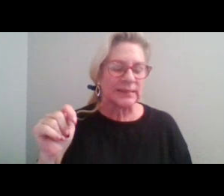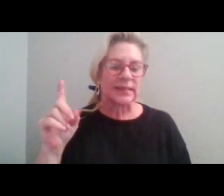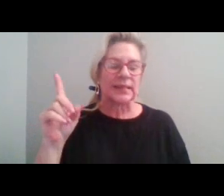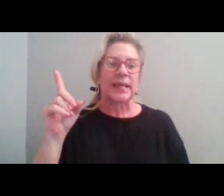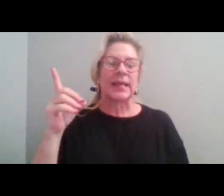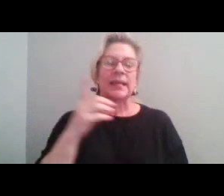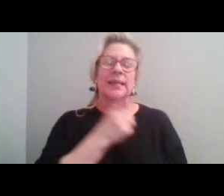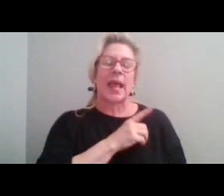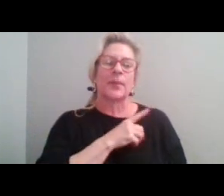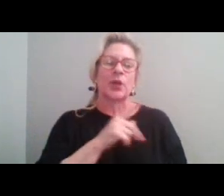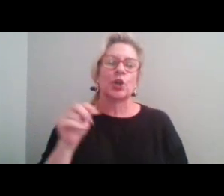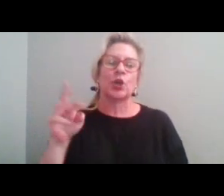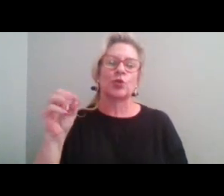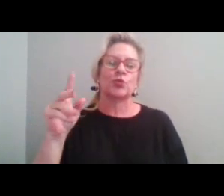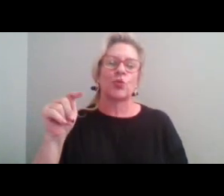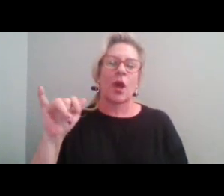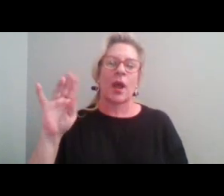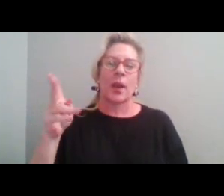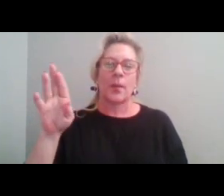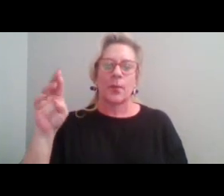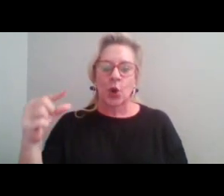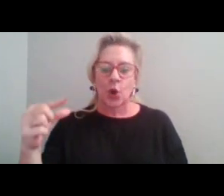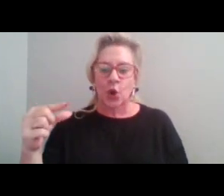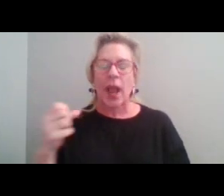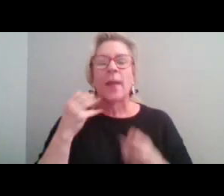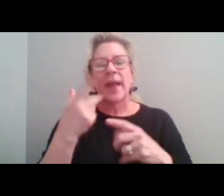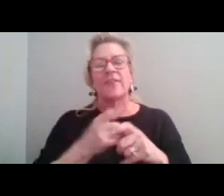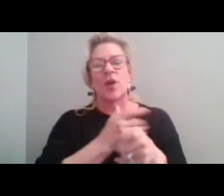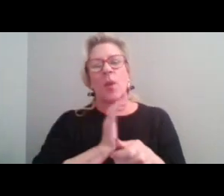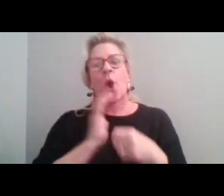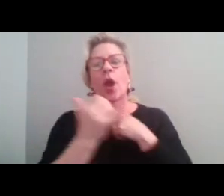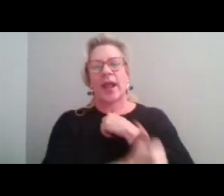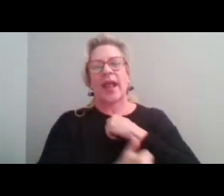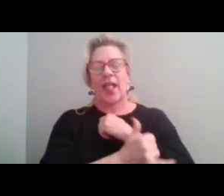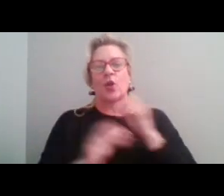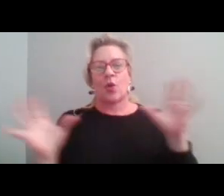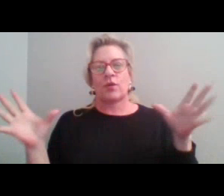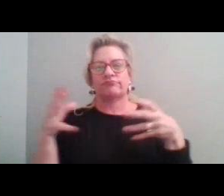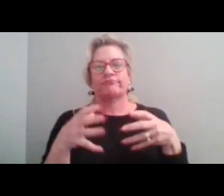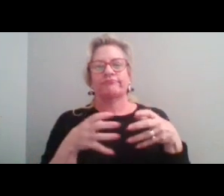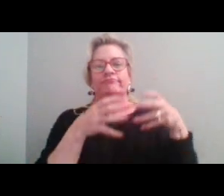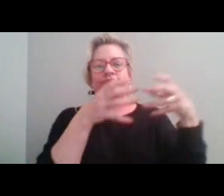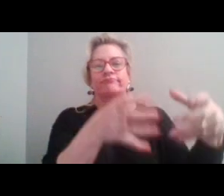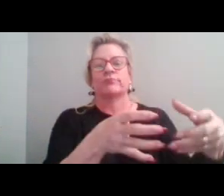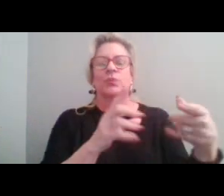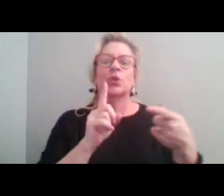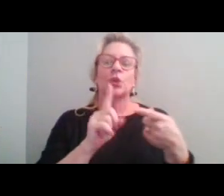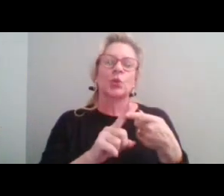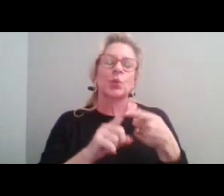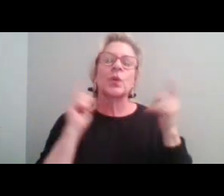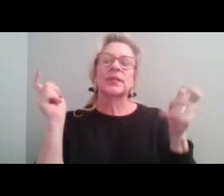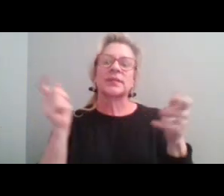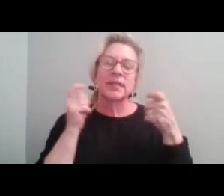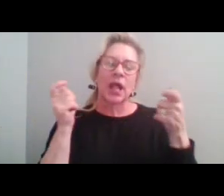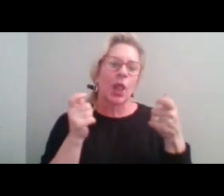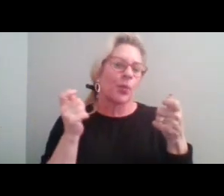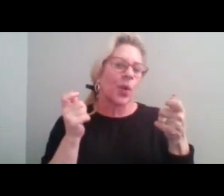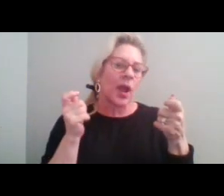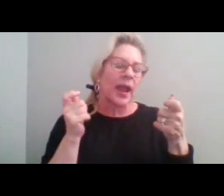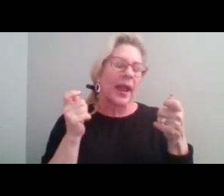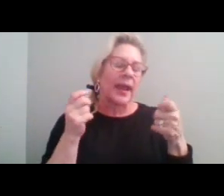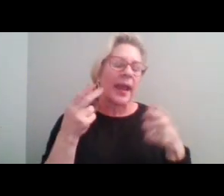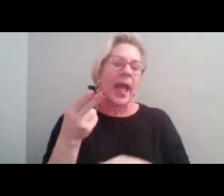Trottenberg, and many from our California delegation to celebrate and highlight